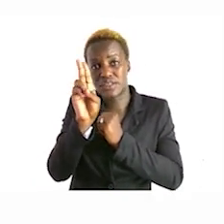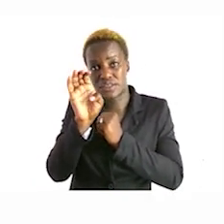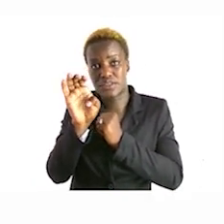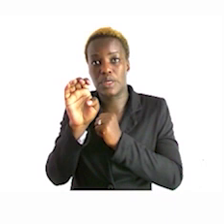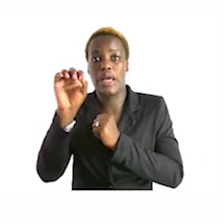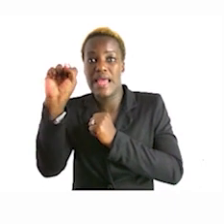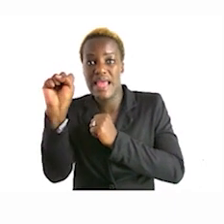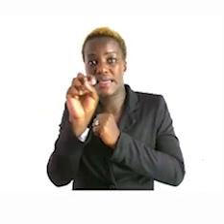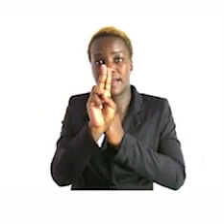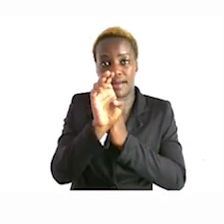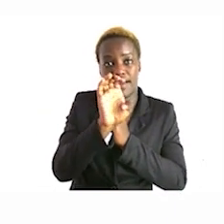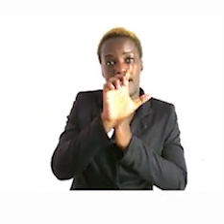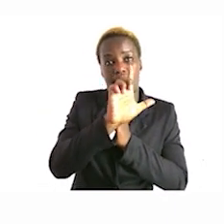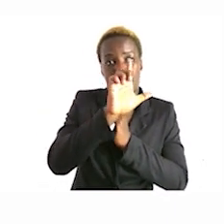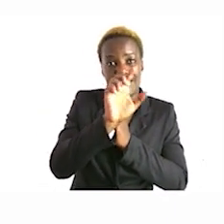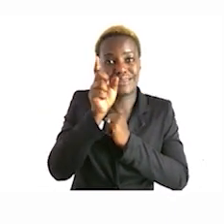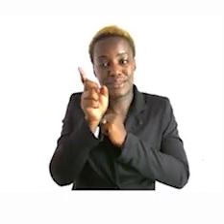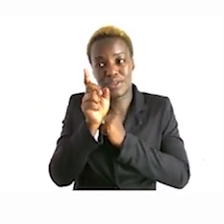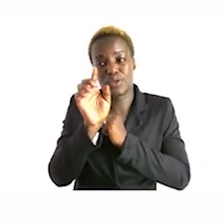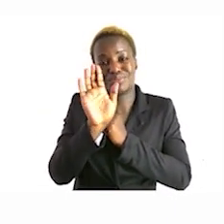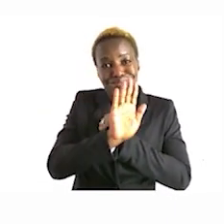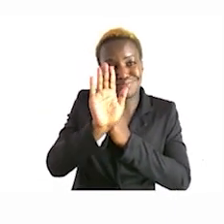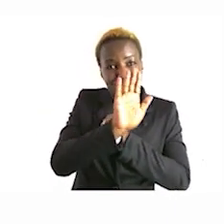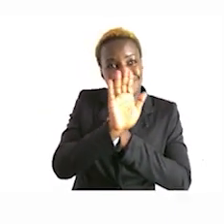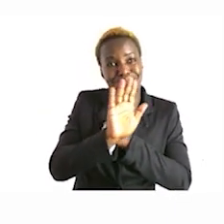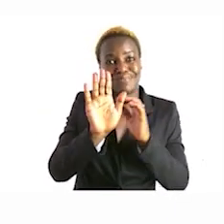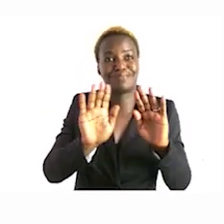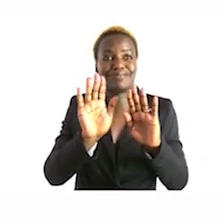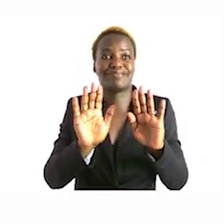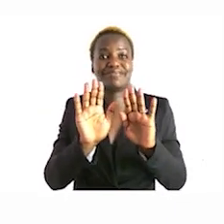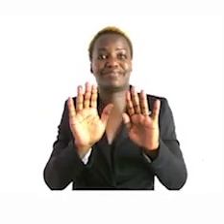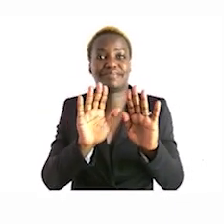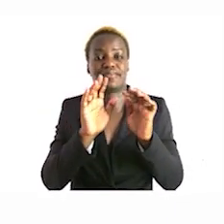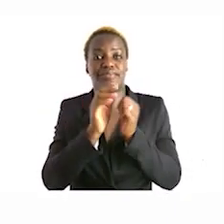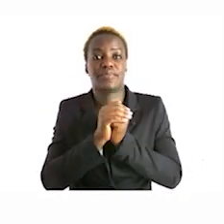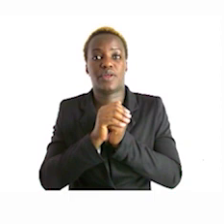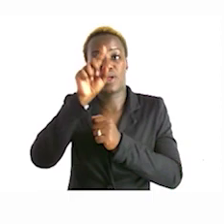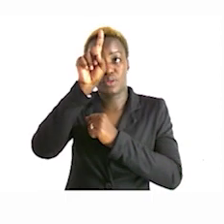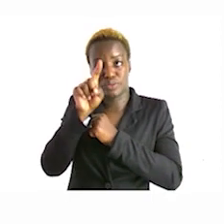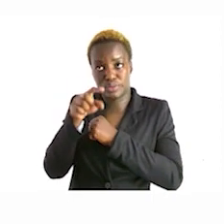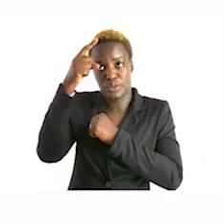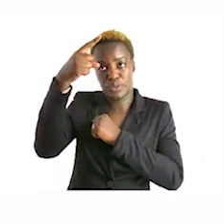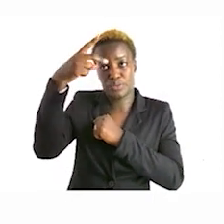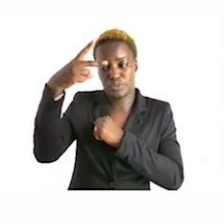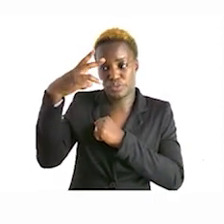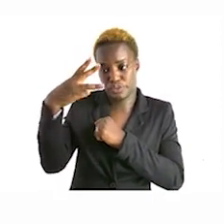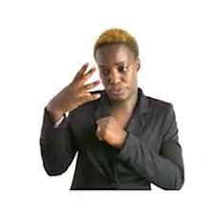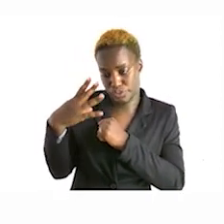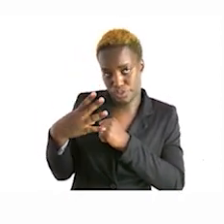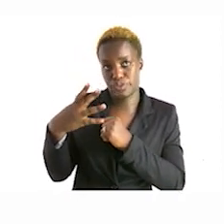the S. Can you see it? Yes, it's fourth row downwards,